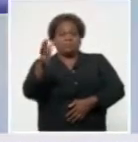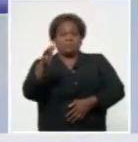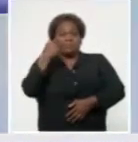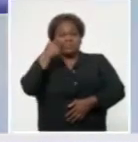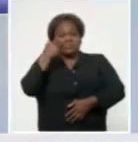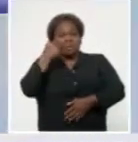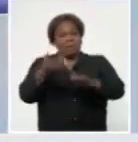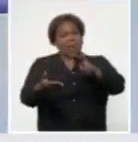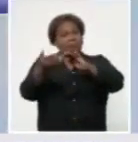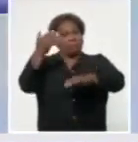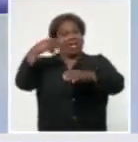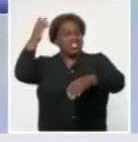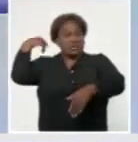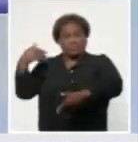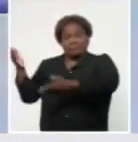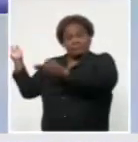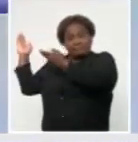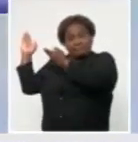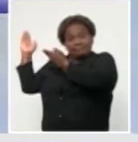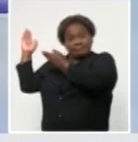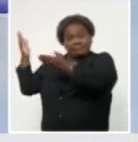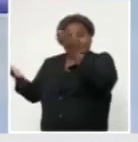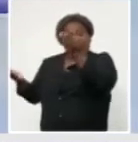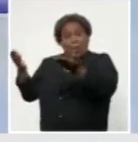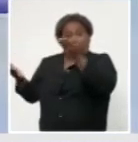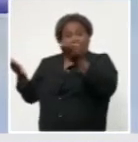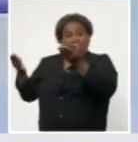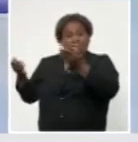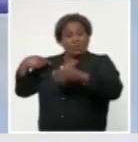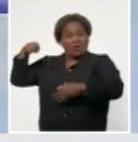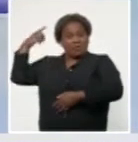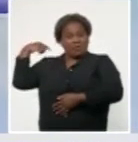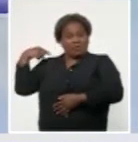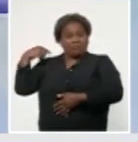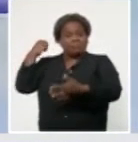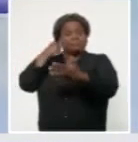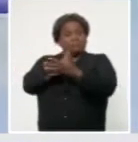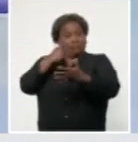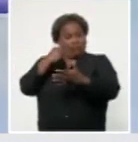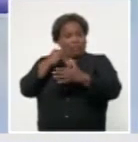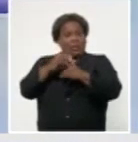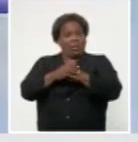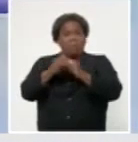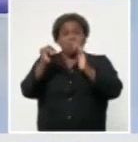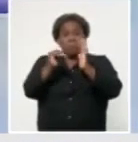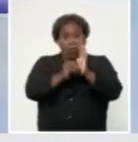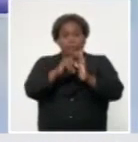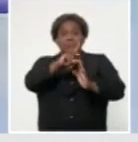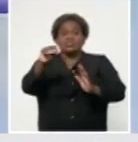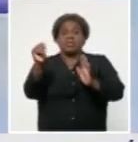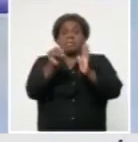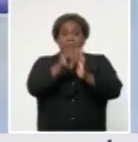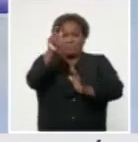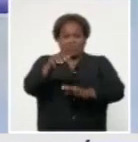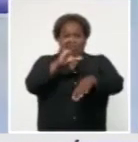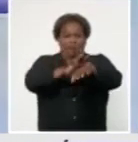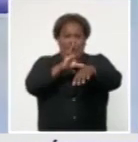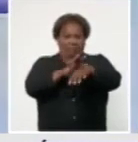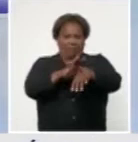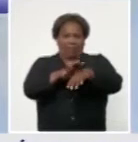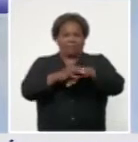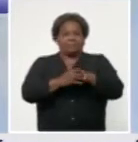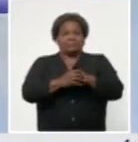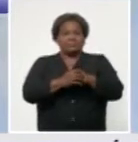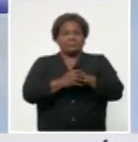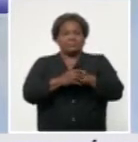rate, which is higher than the one it had yesterday. Mayabeque province is the other one with cases reported